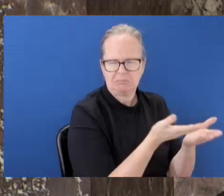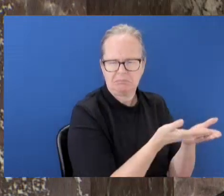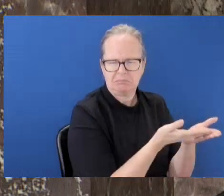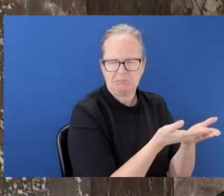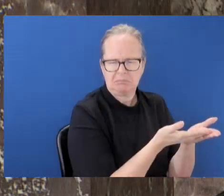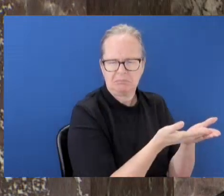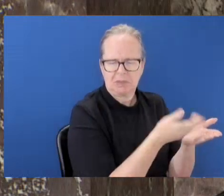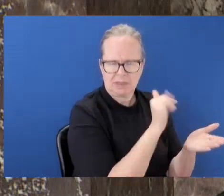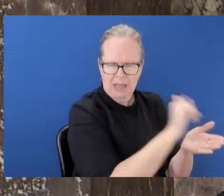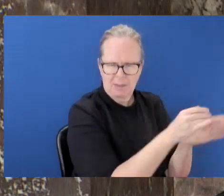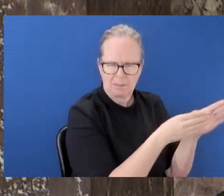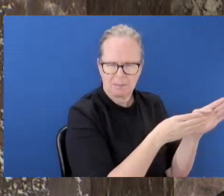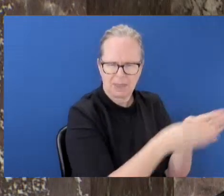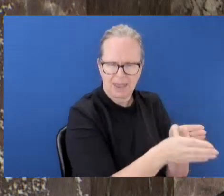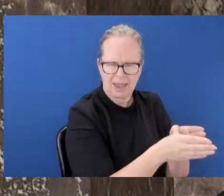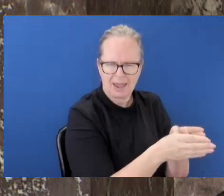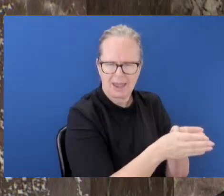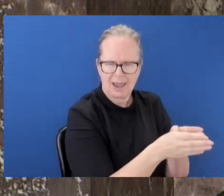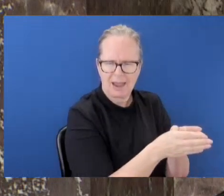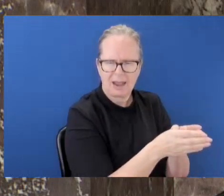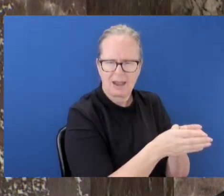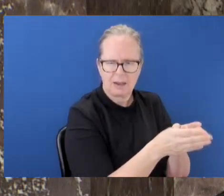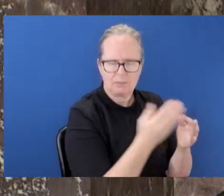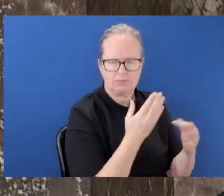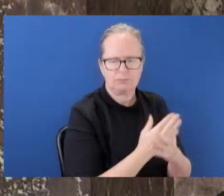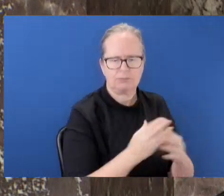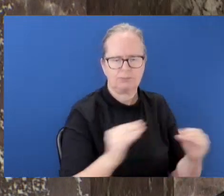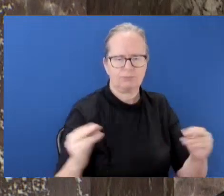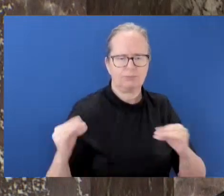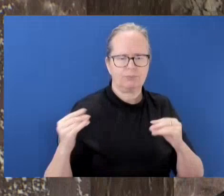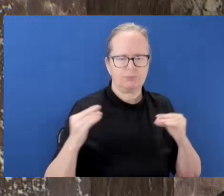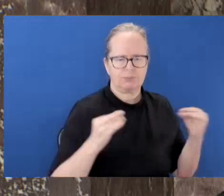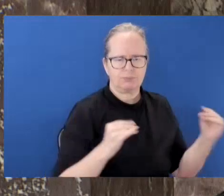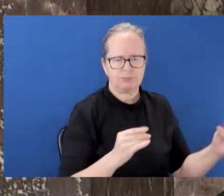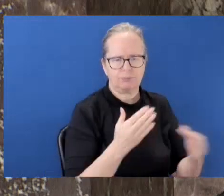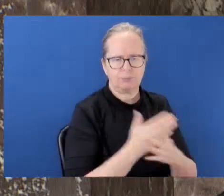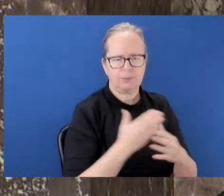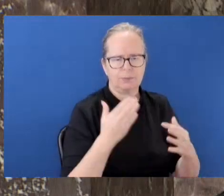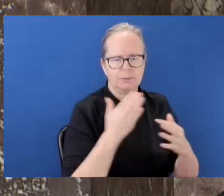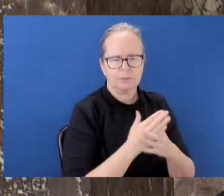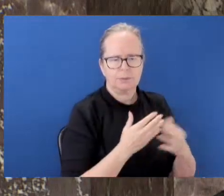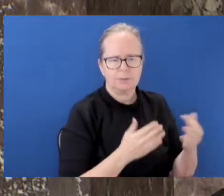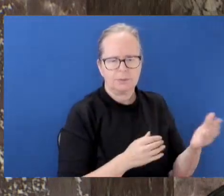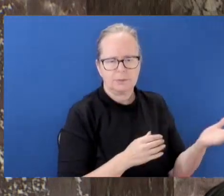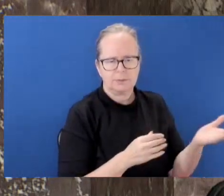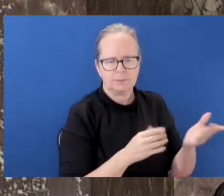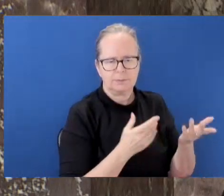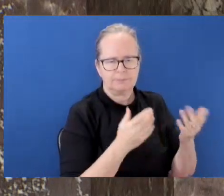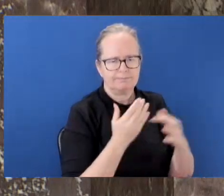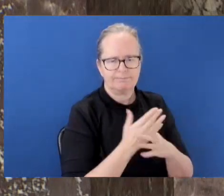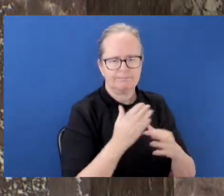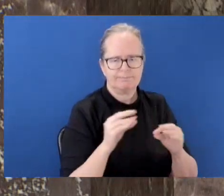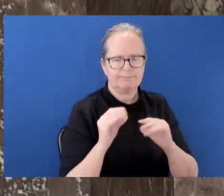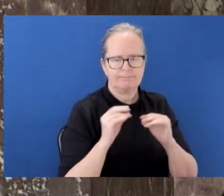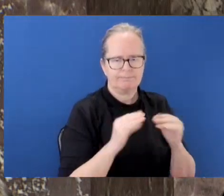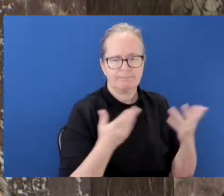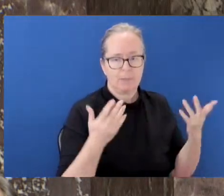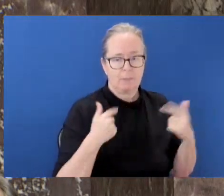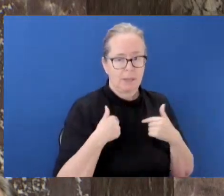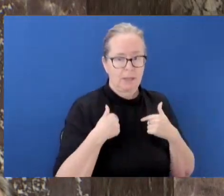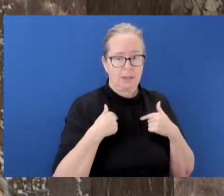Members, please, Minister. The member brought up the name, and so I'm just referring to the comments that he made about their housing